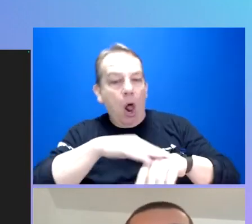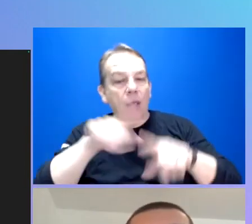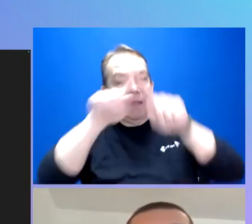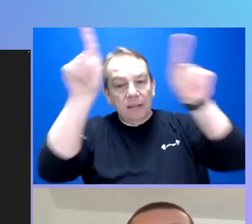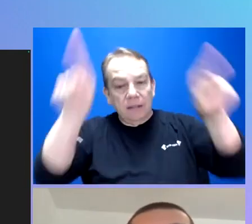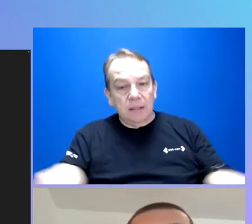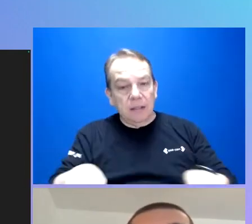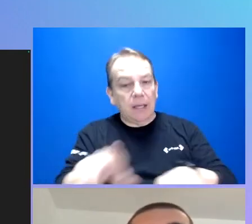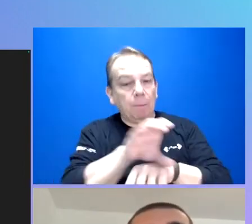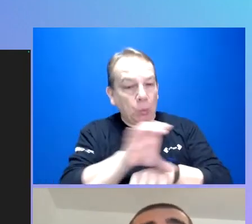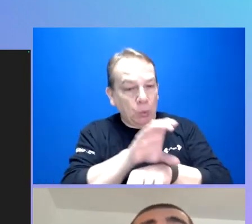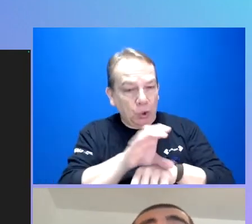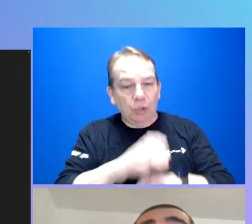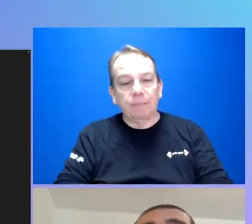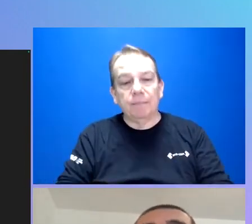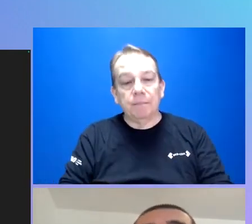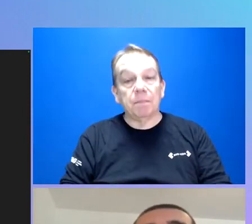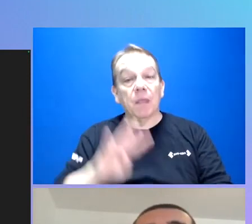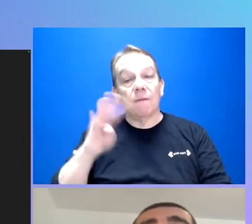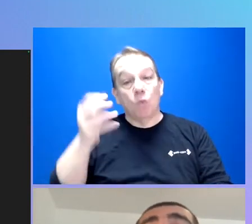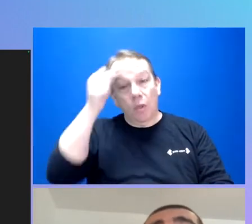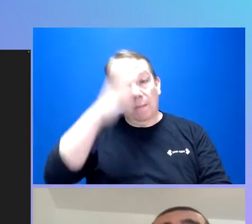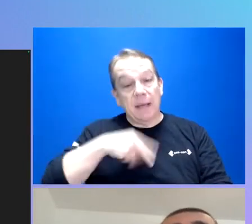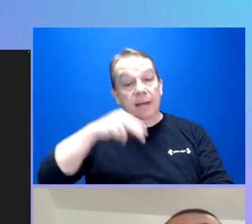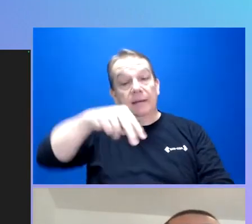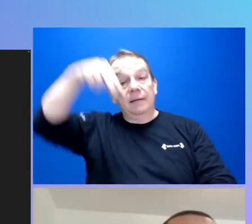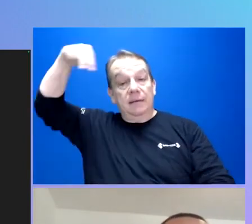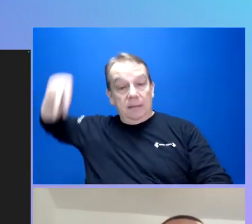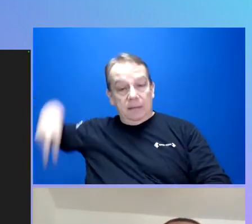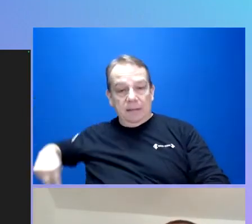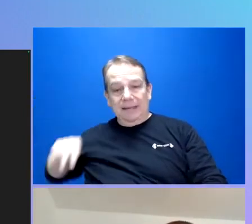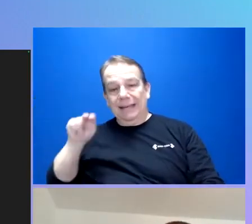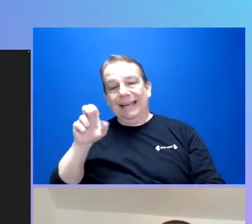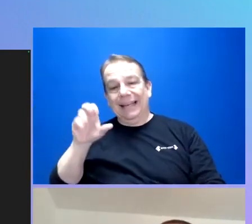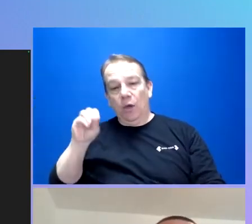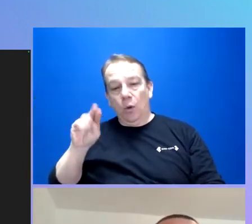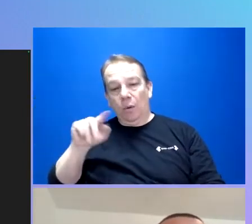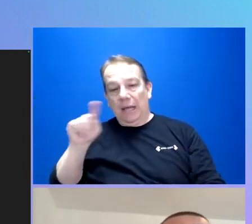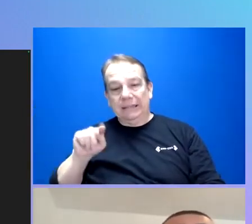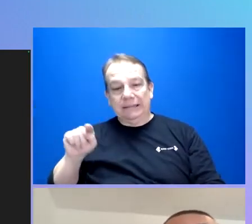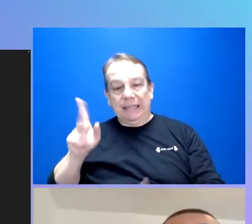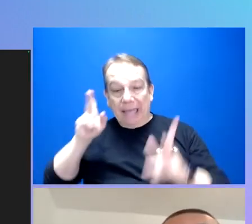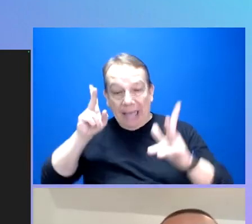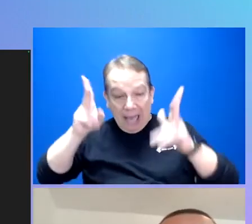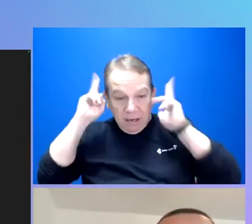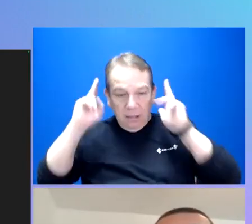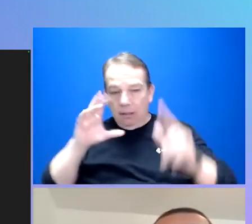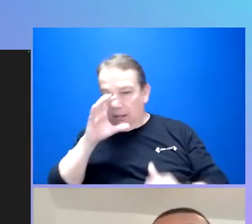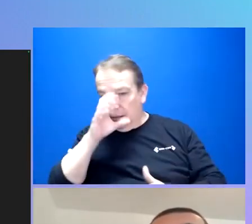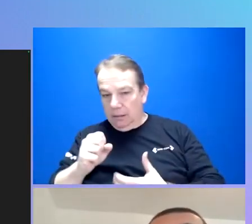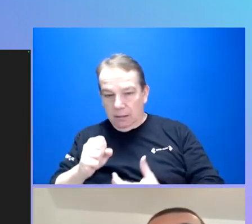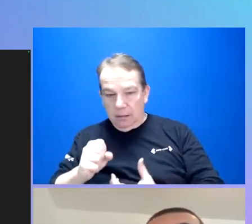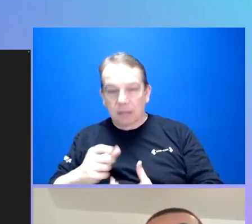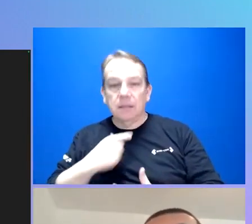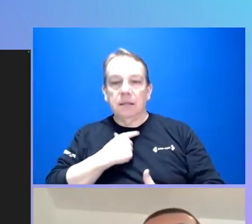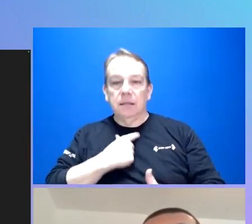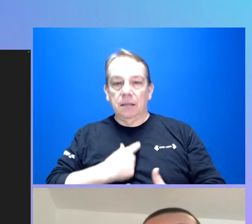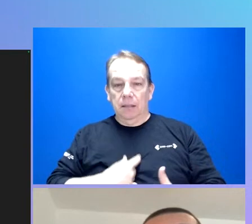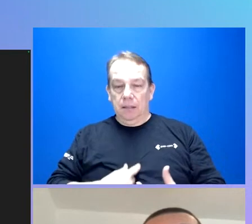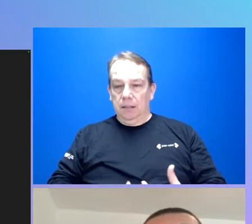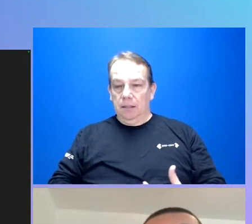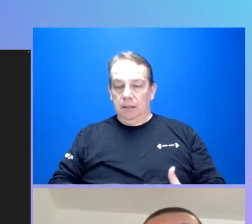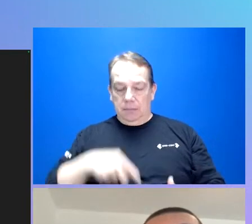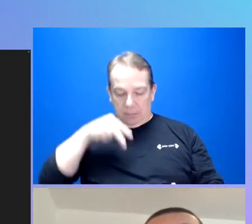monitor, while a fourth man with a neo-Nazi haircut has become mesmerized by his own striped